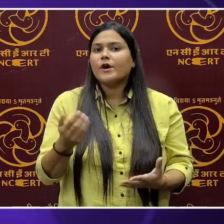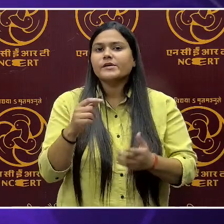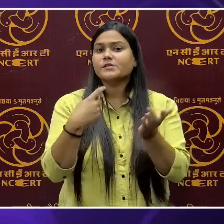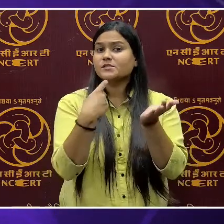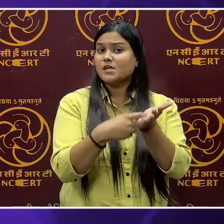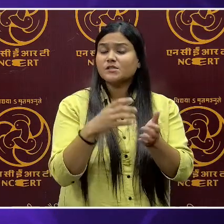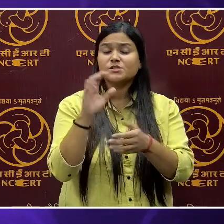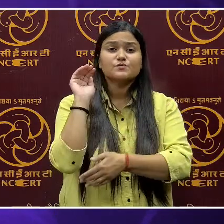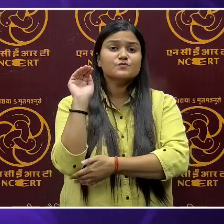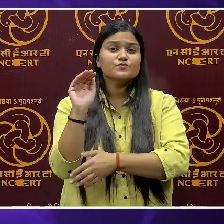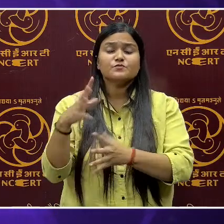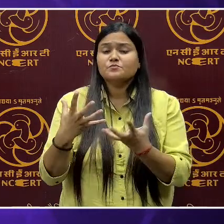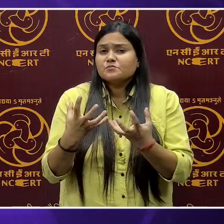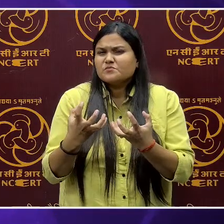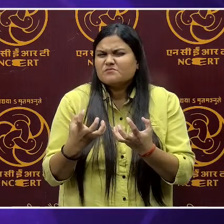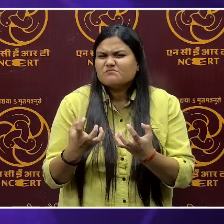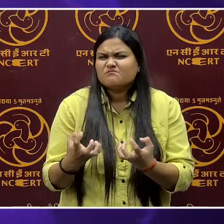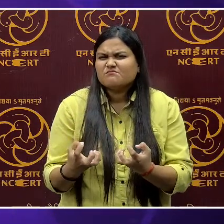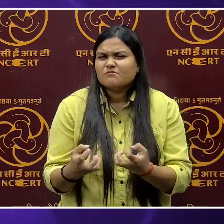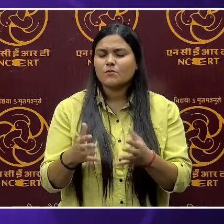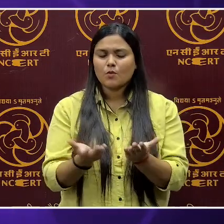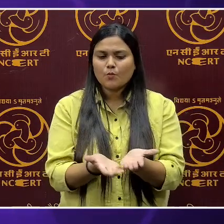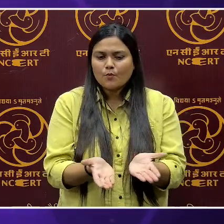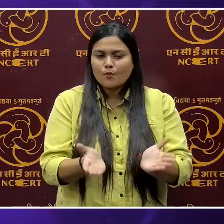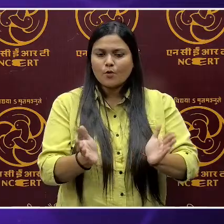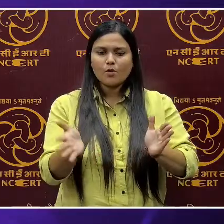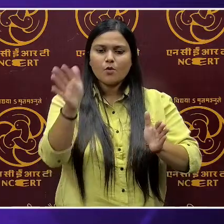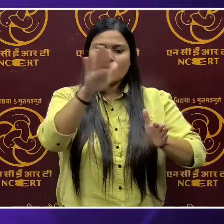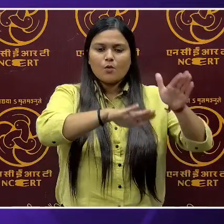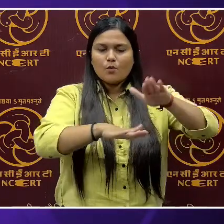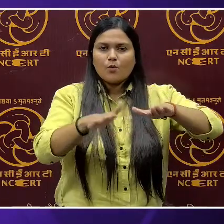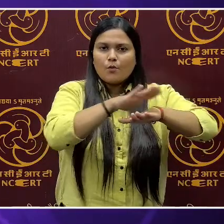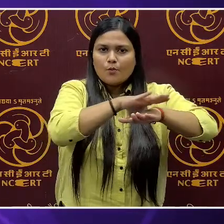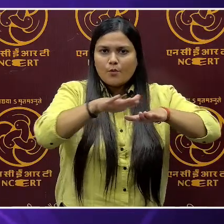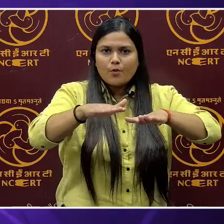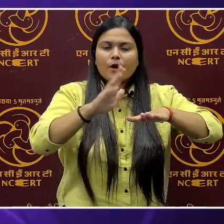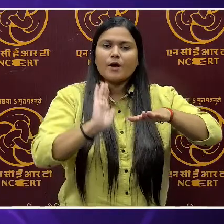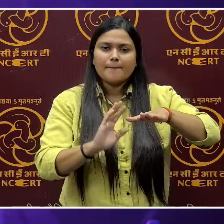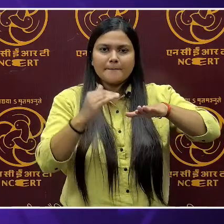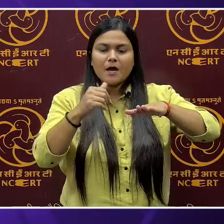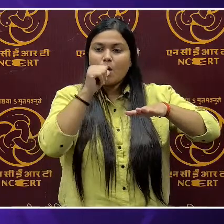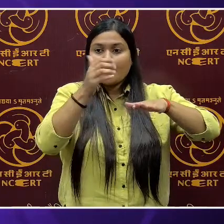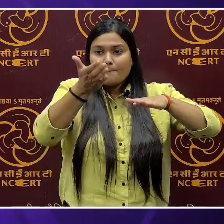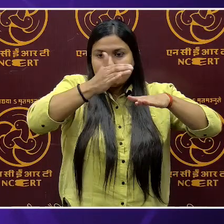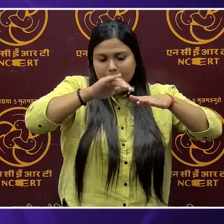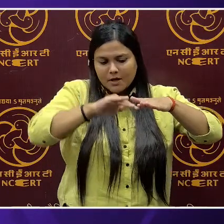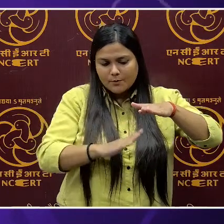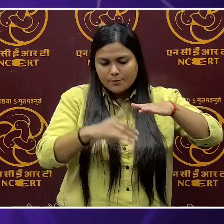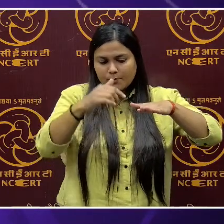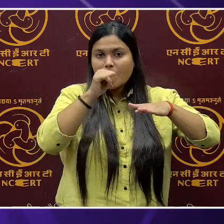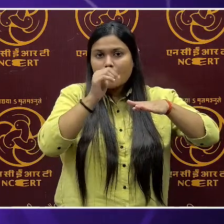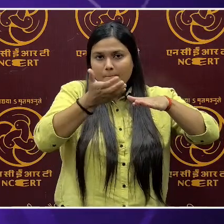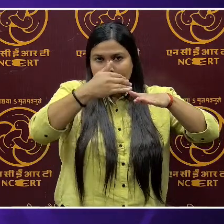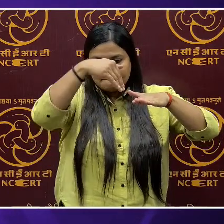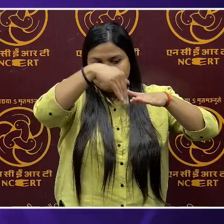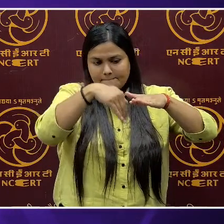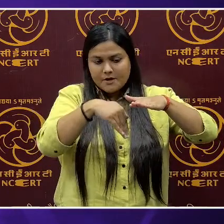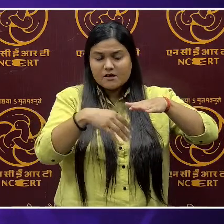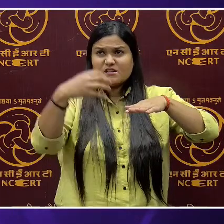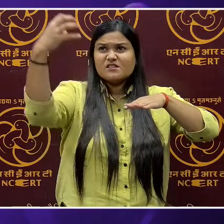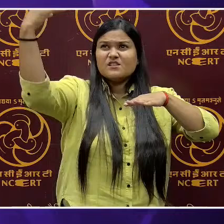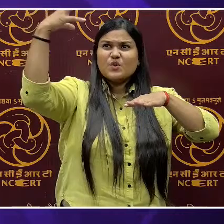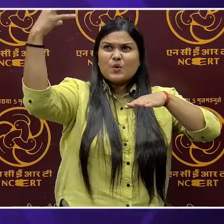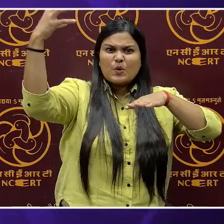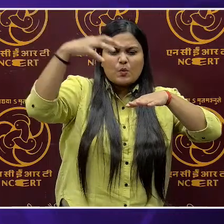here the tank has been covered to ensure that the water does not dry up because of the heat of